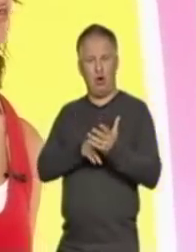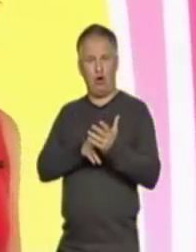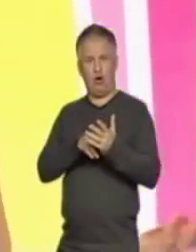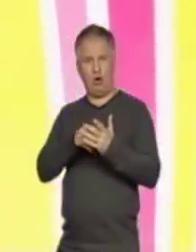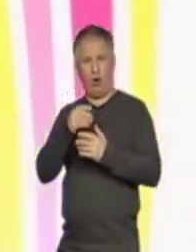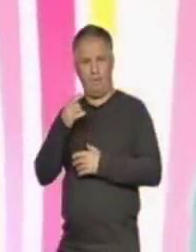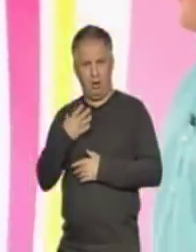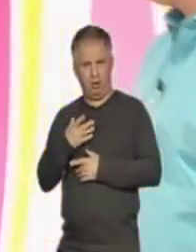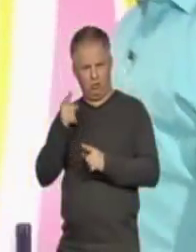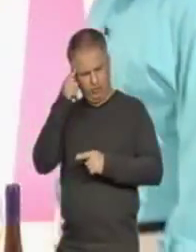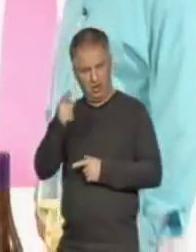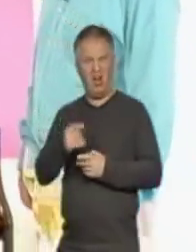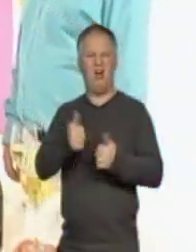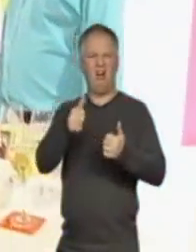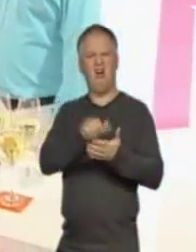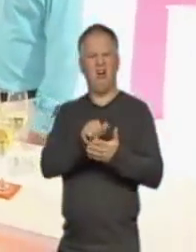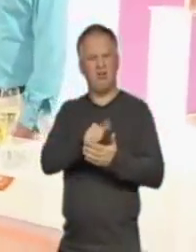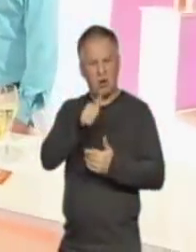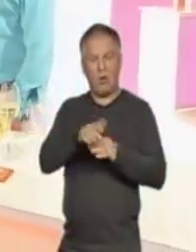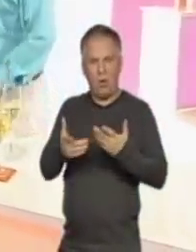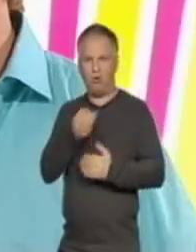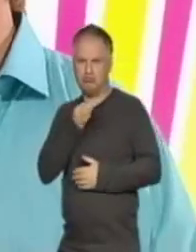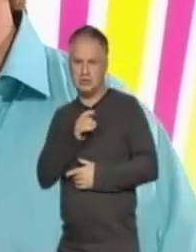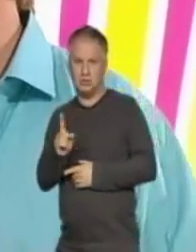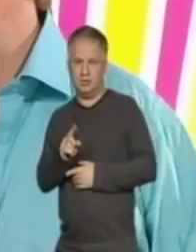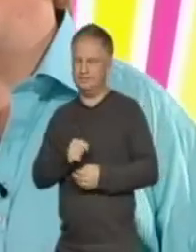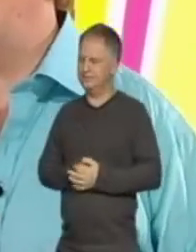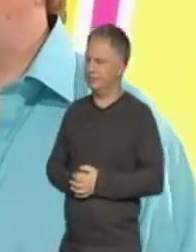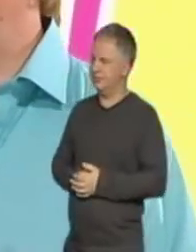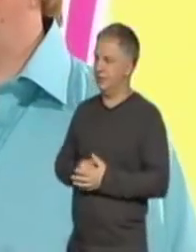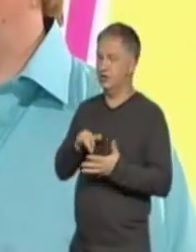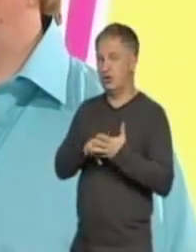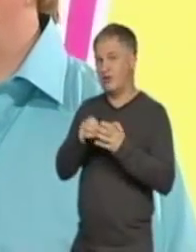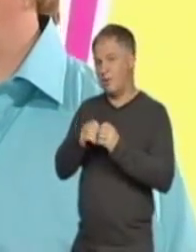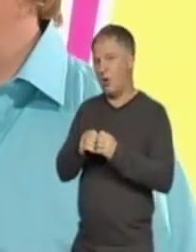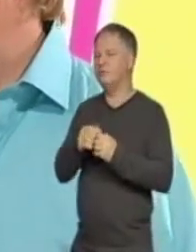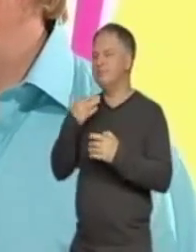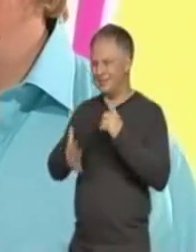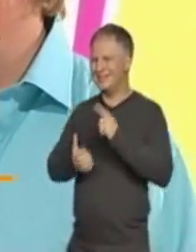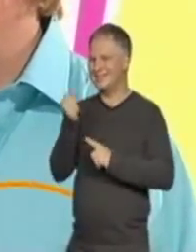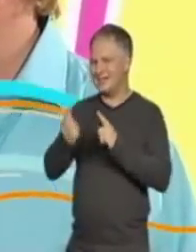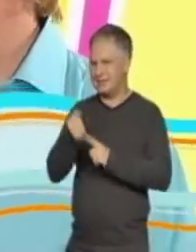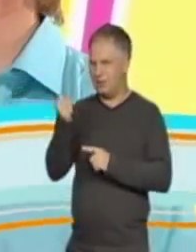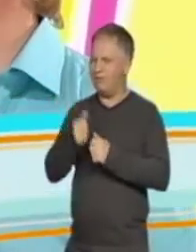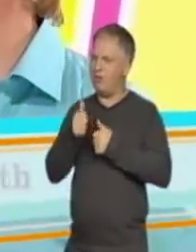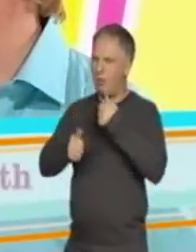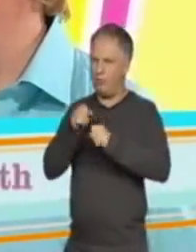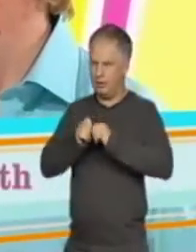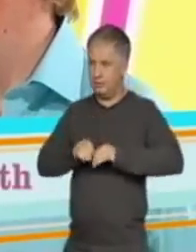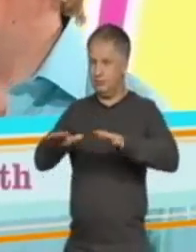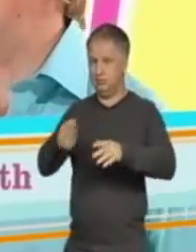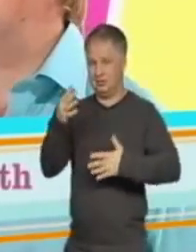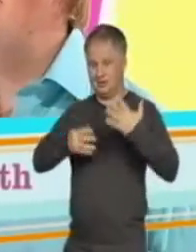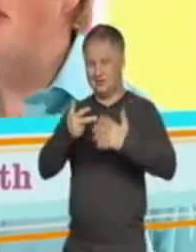Olly Smith, what's going on with Sauvignon Blanc? I think Sauvignon Blanc has suffered a little bit from its own success. In the 80s and 90s, massively